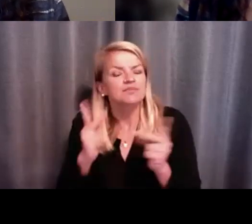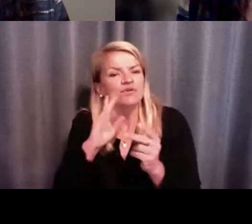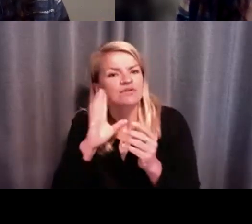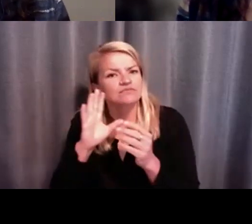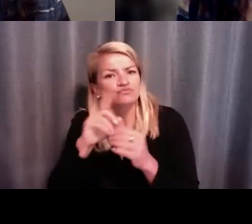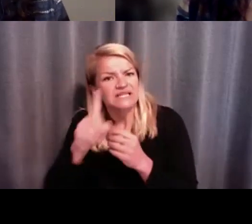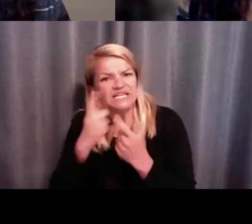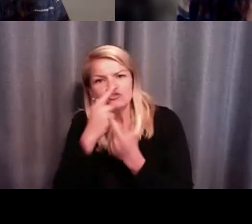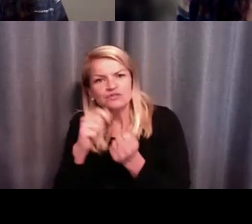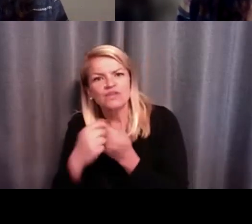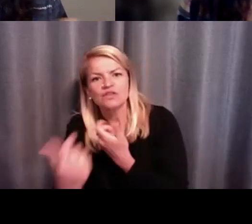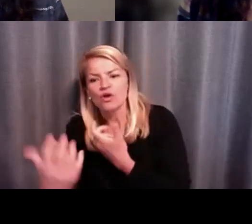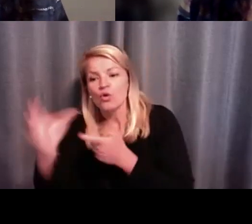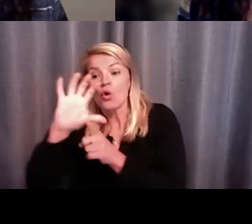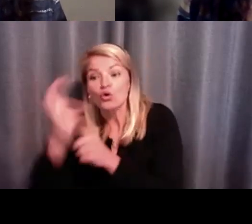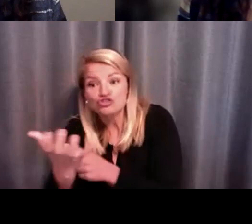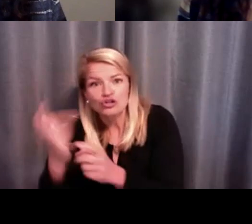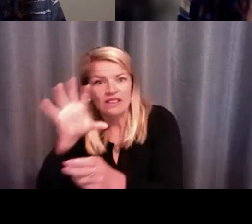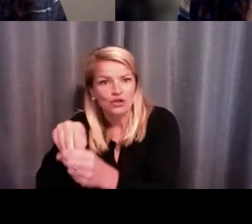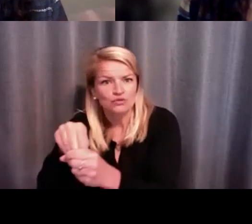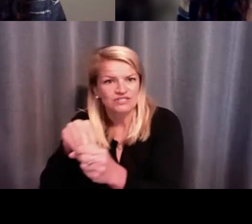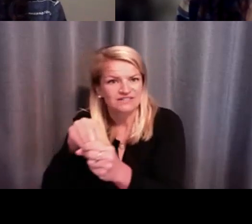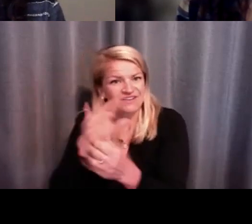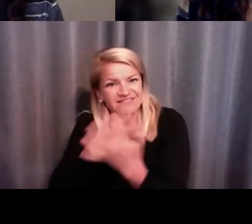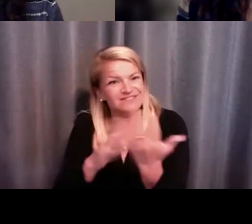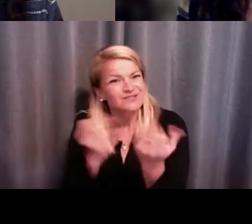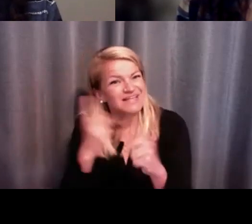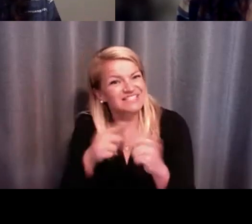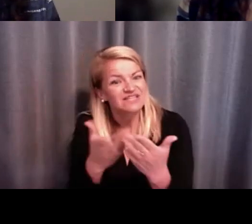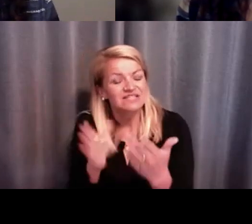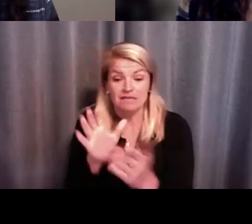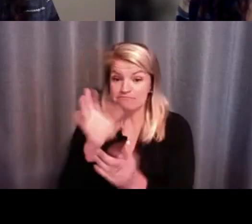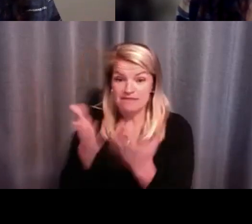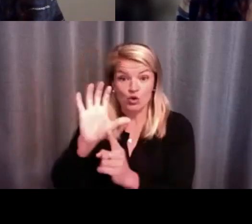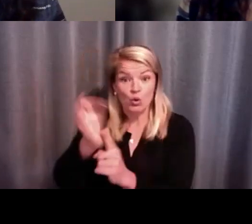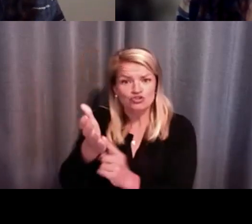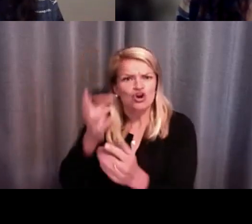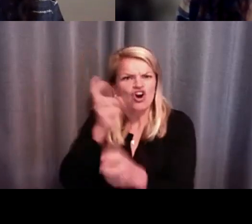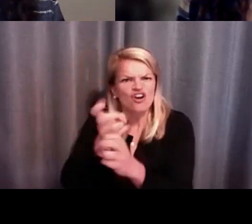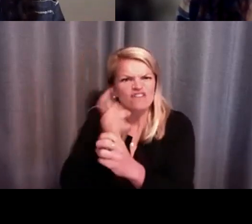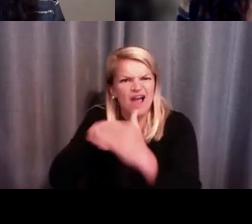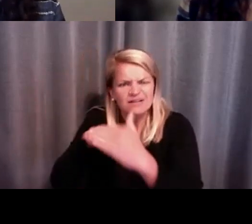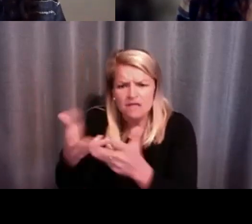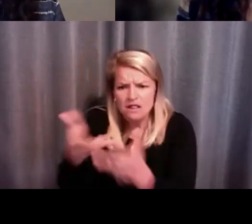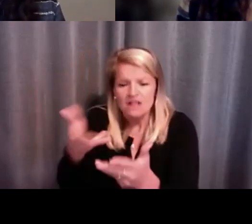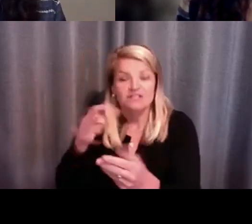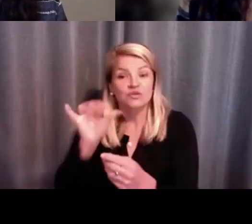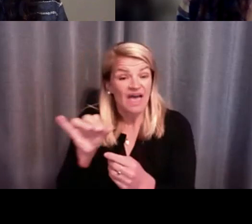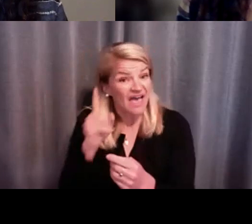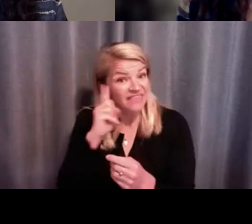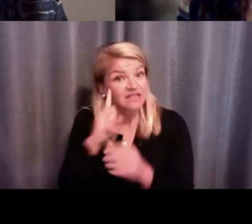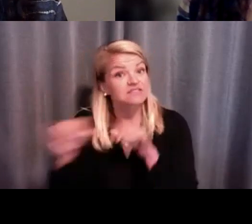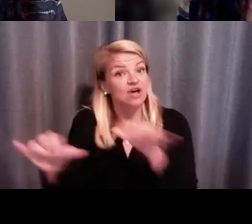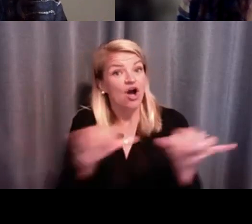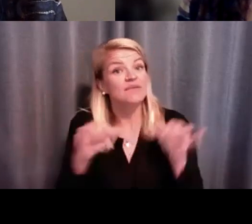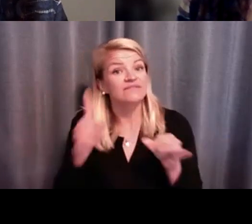different learners when culture might be a barrier to accessing school or accessing groups. So that's something that I think is very common across